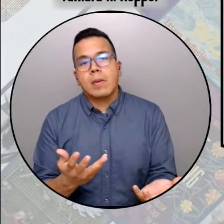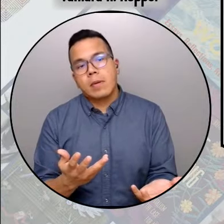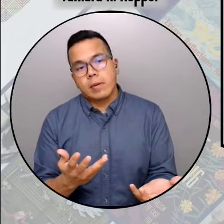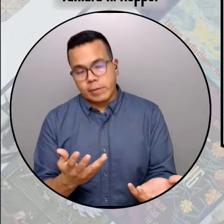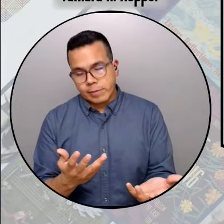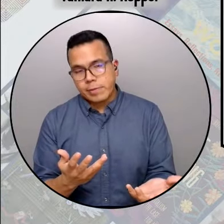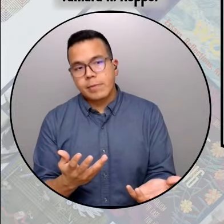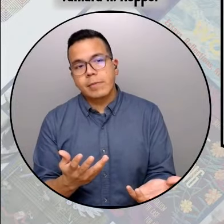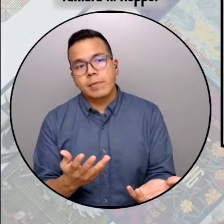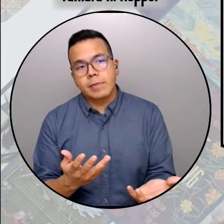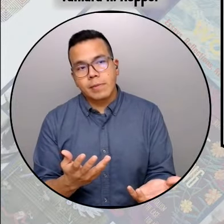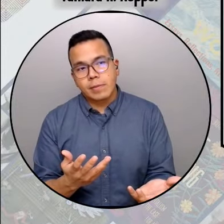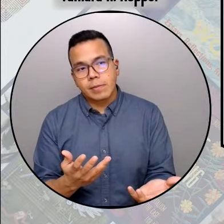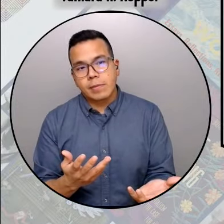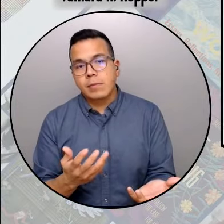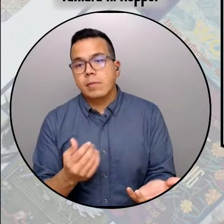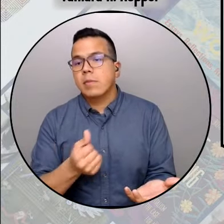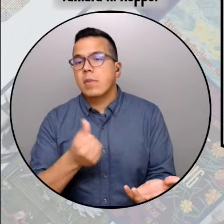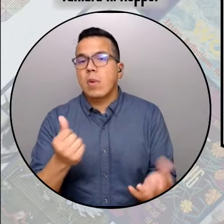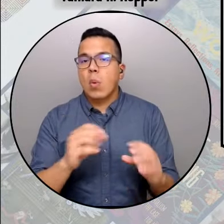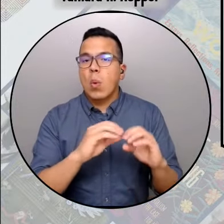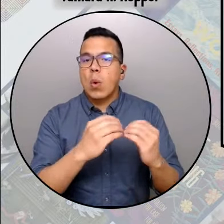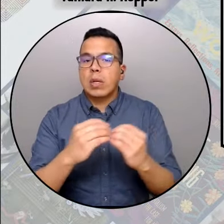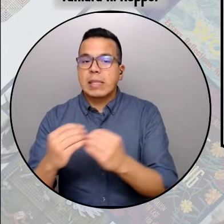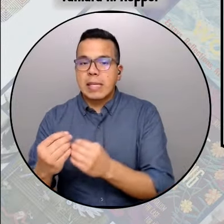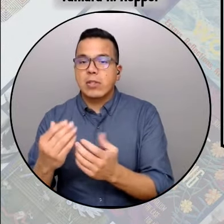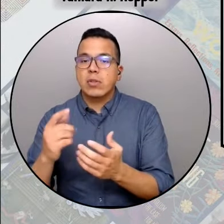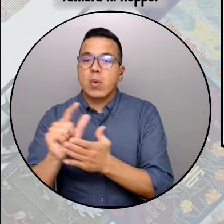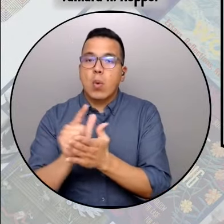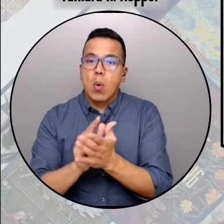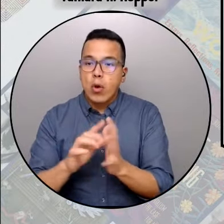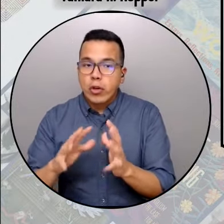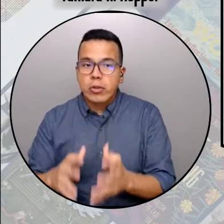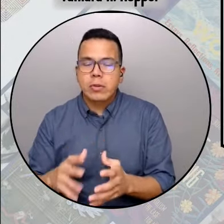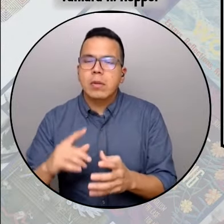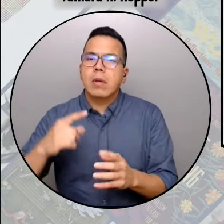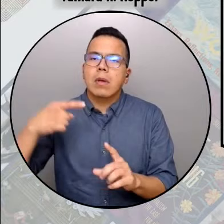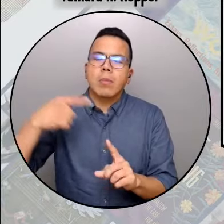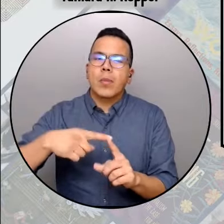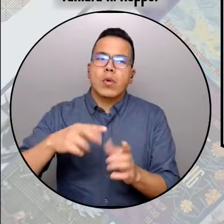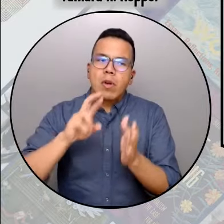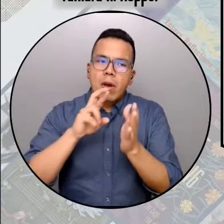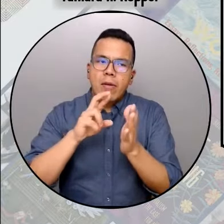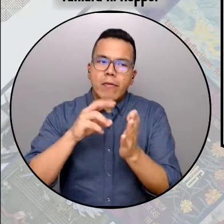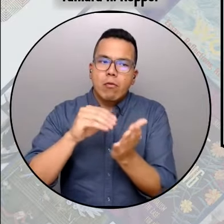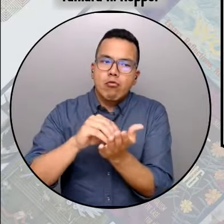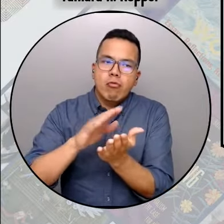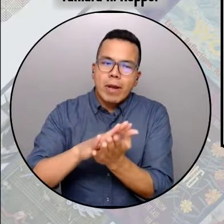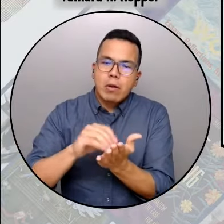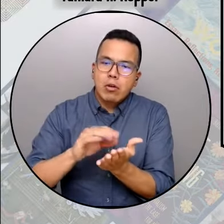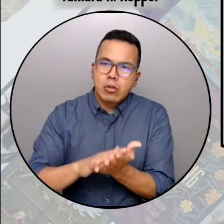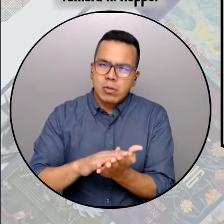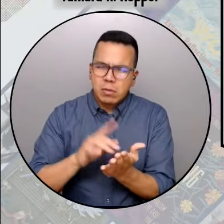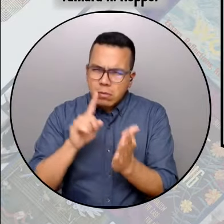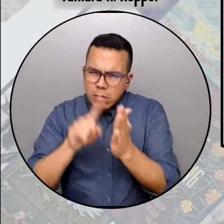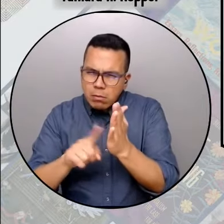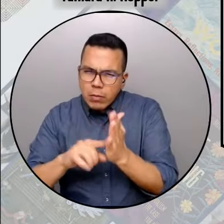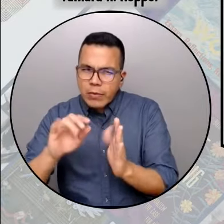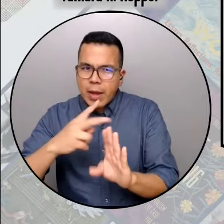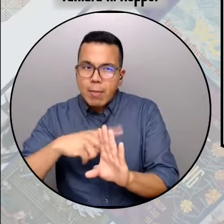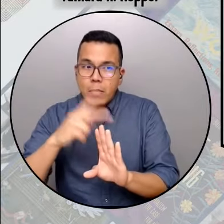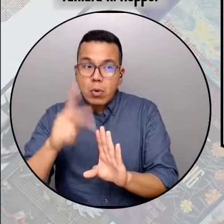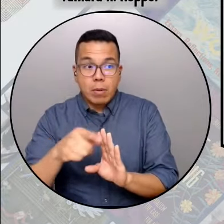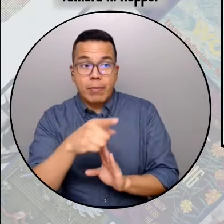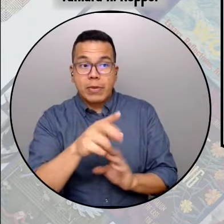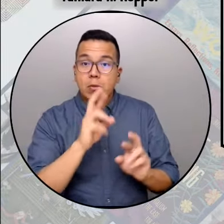American Immigration Council, American Immigration Lawyers, about records looking at this program. And this came out, around the same